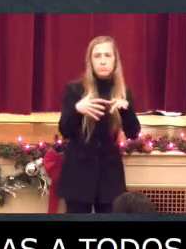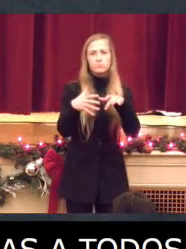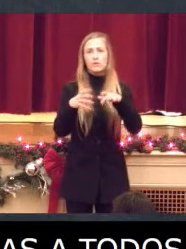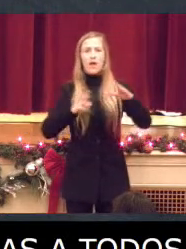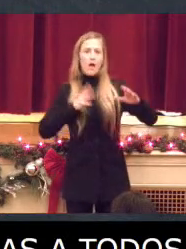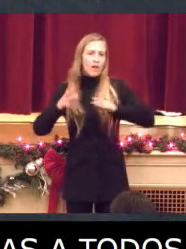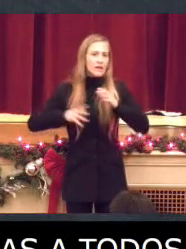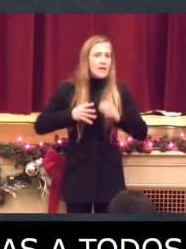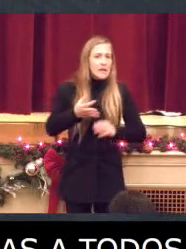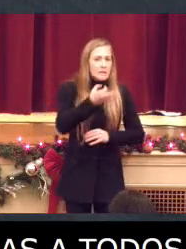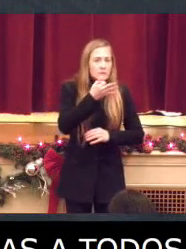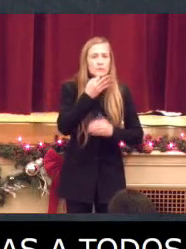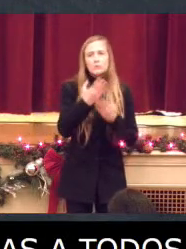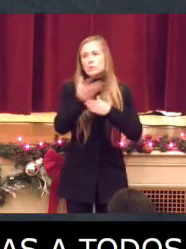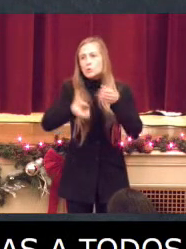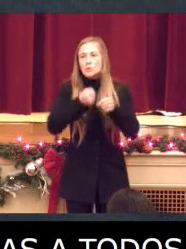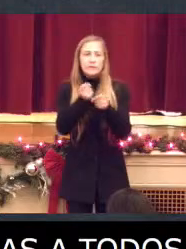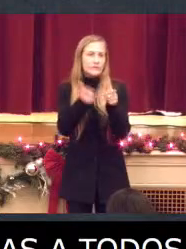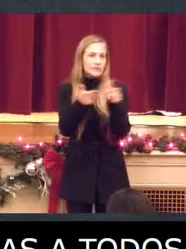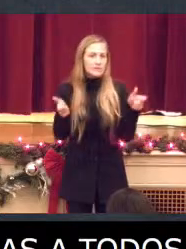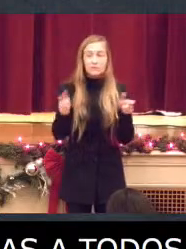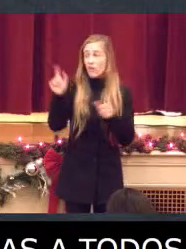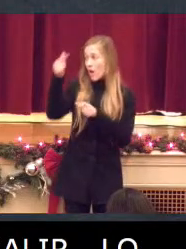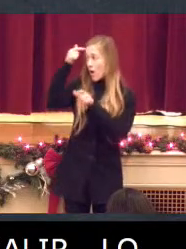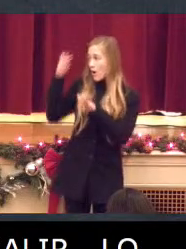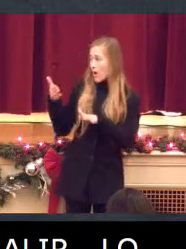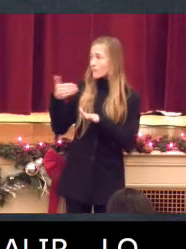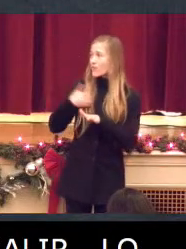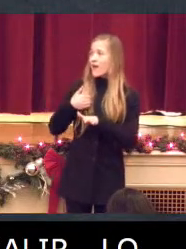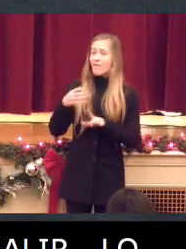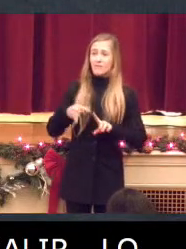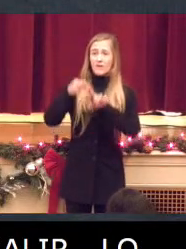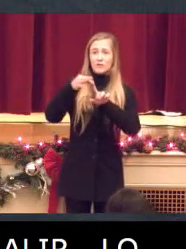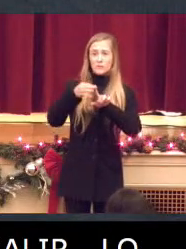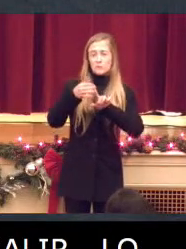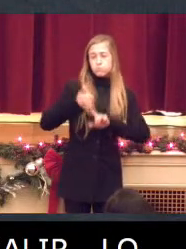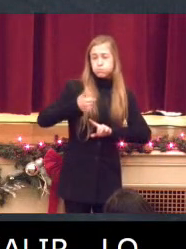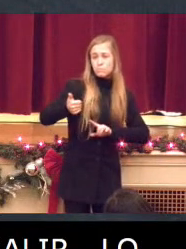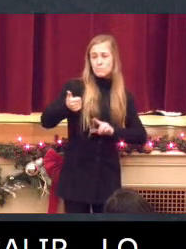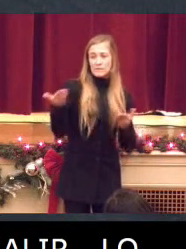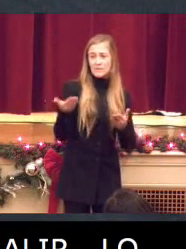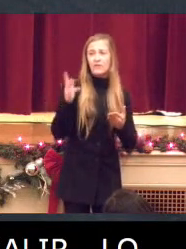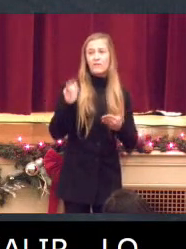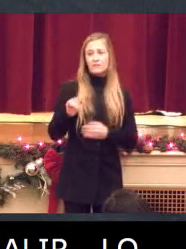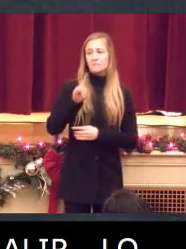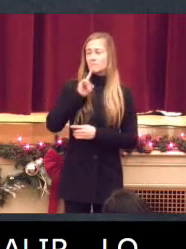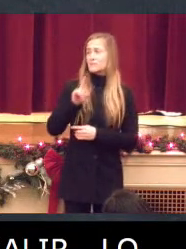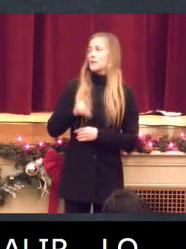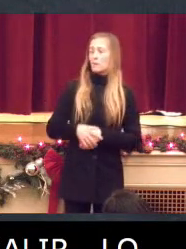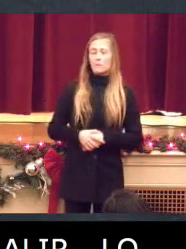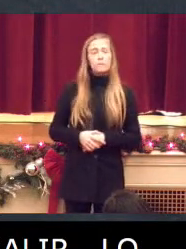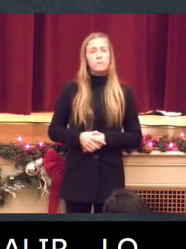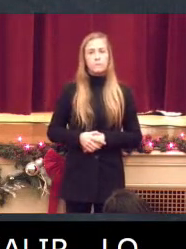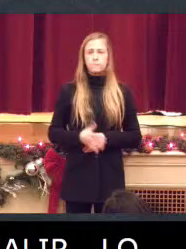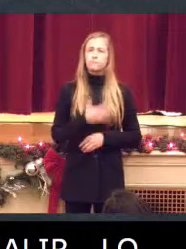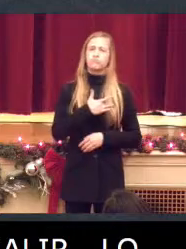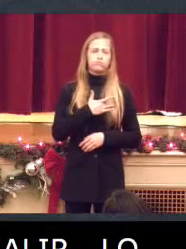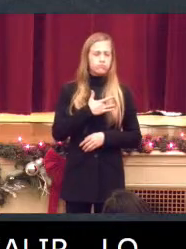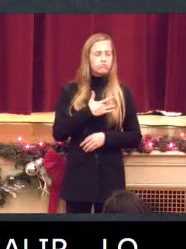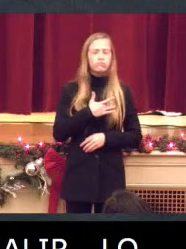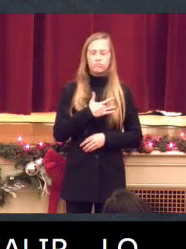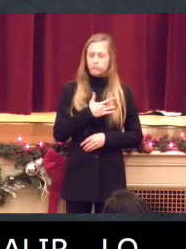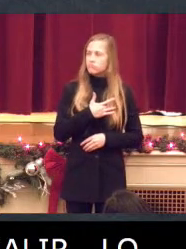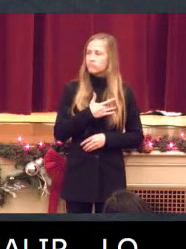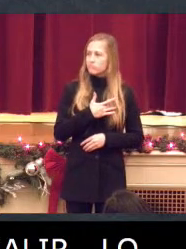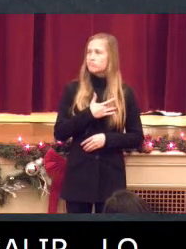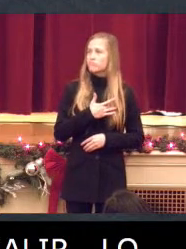the corner. And for the governor to make a special trip out, it speaks volumes to his interest in